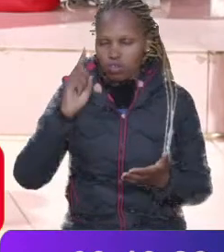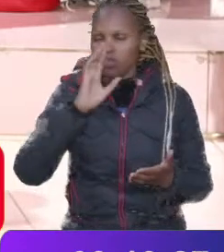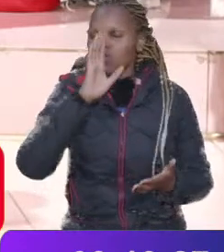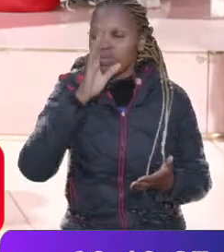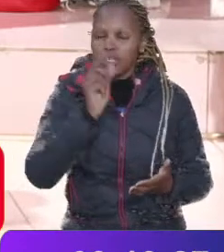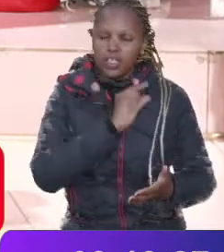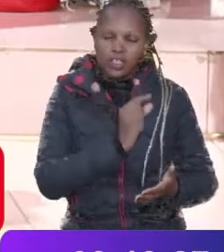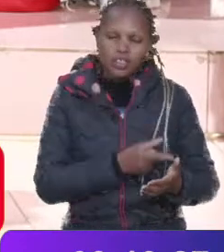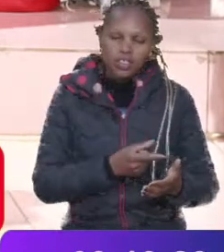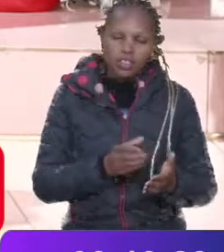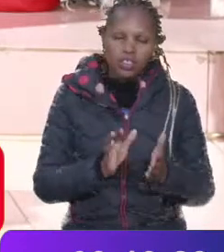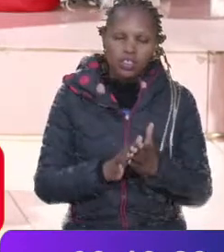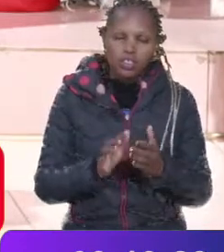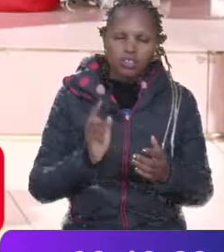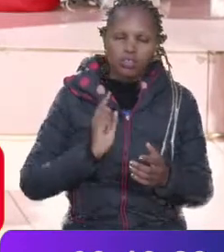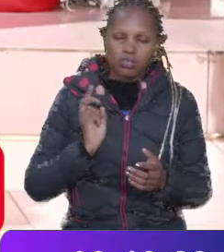us.